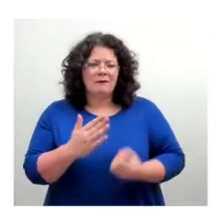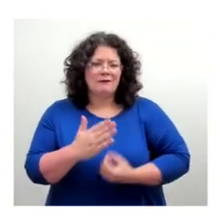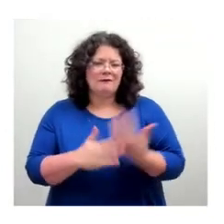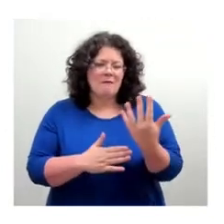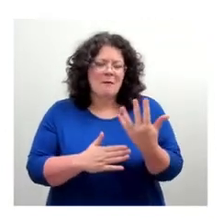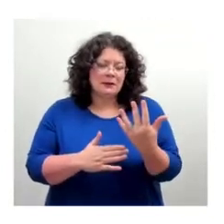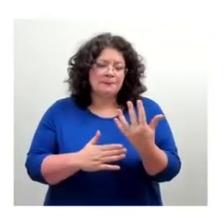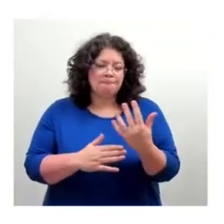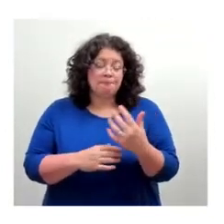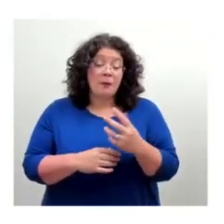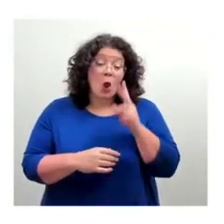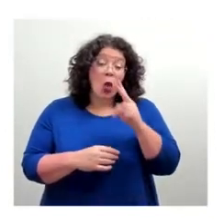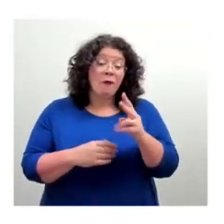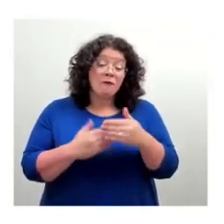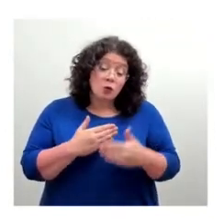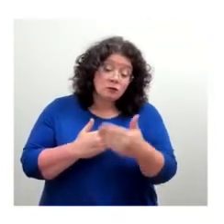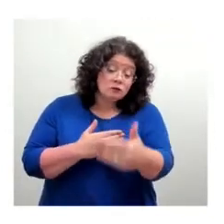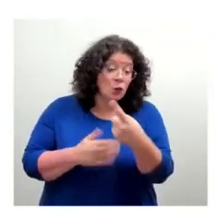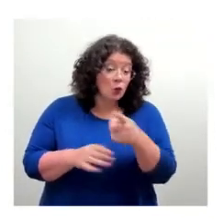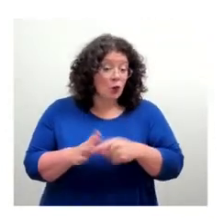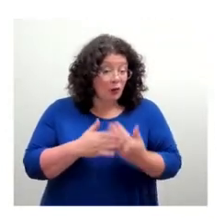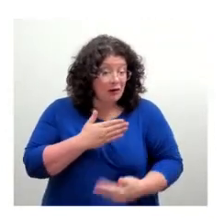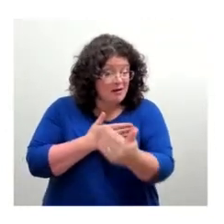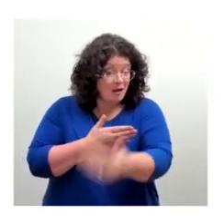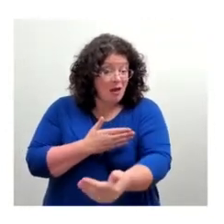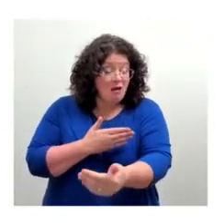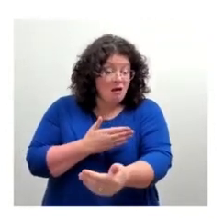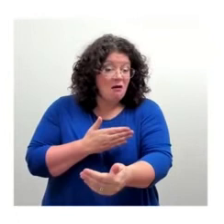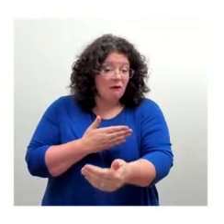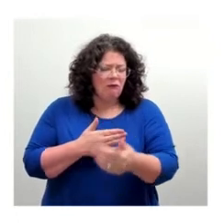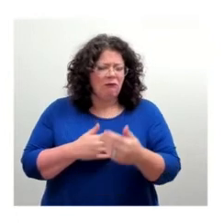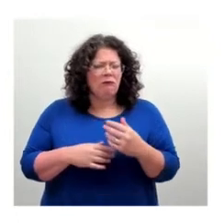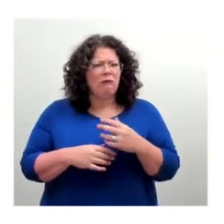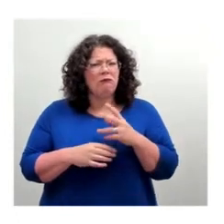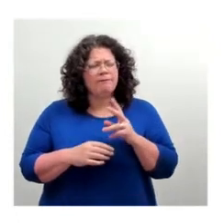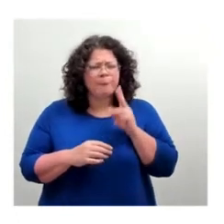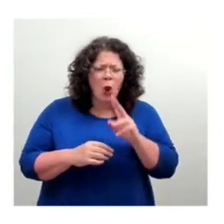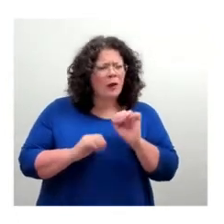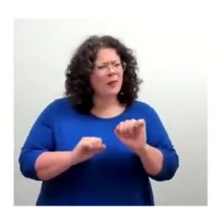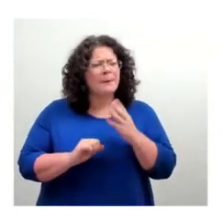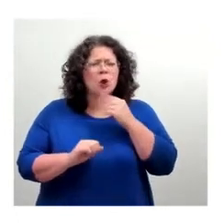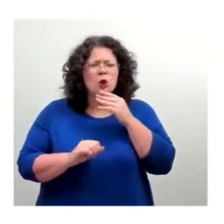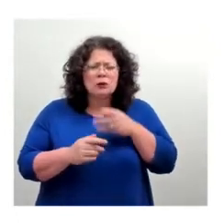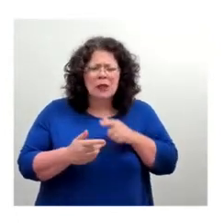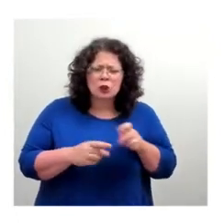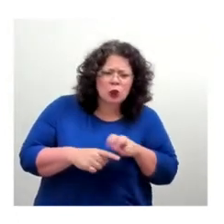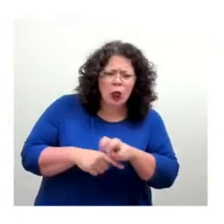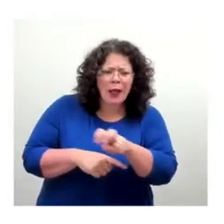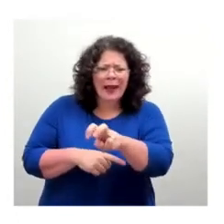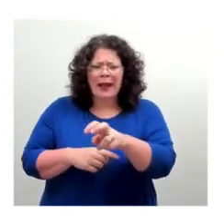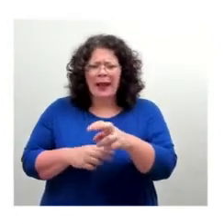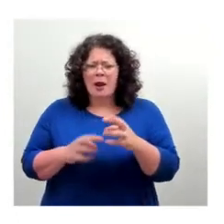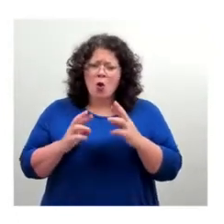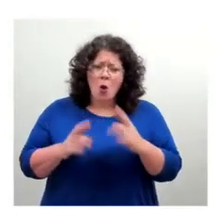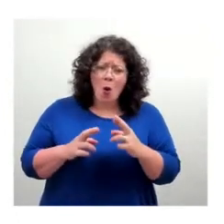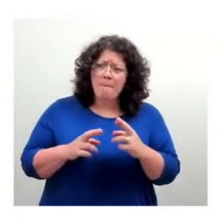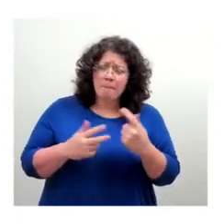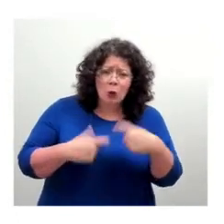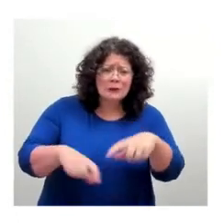these, continue developing the iPlayer controls, that we're looking at platforms as well, which